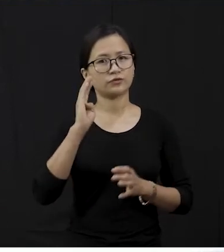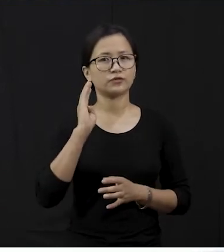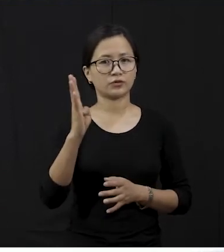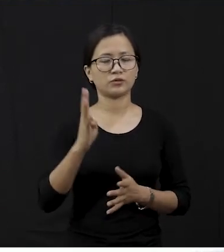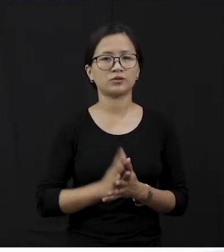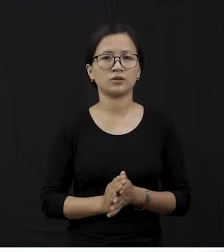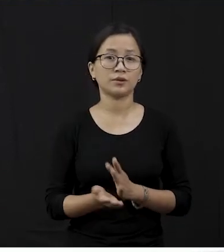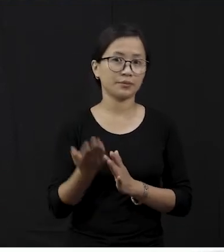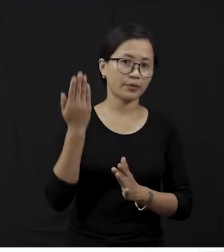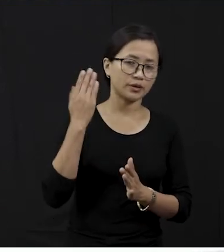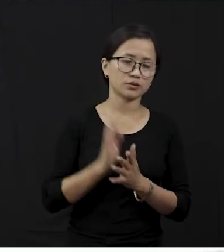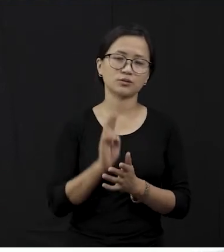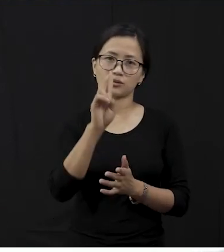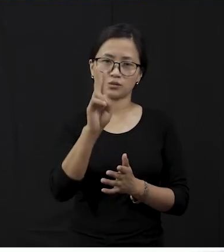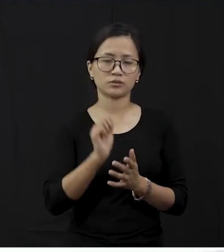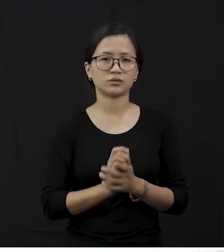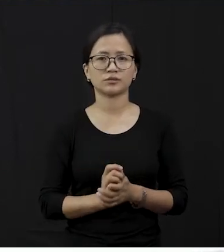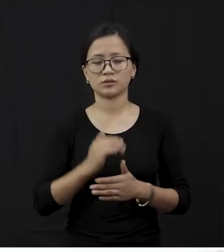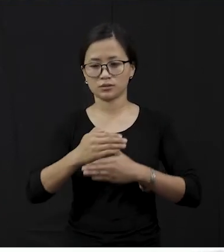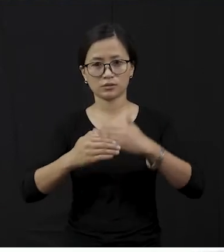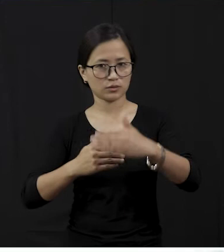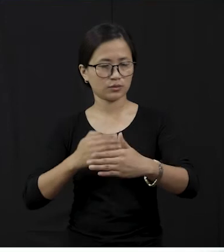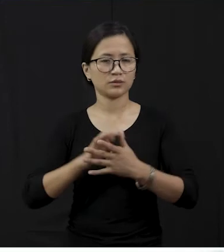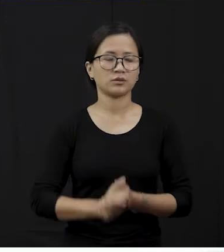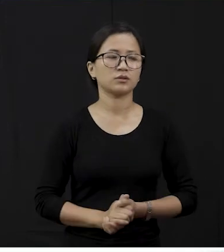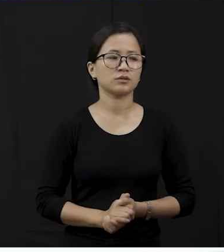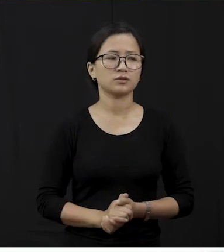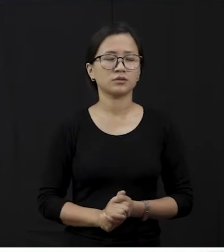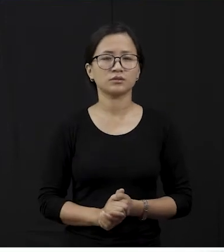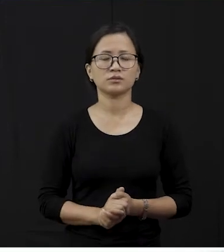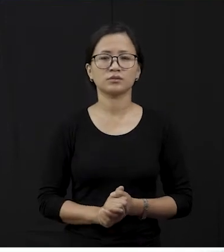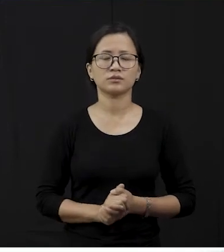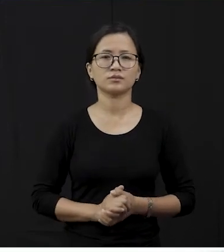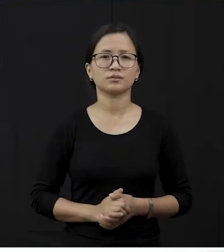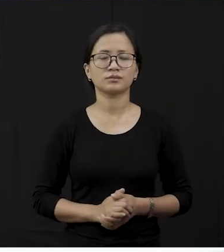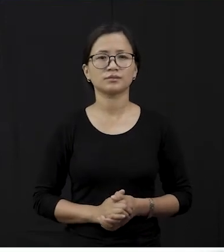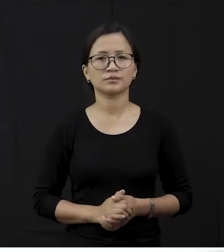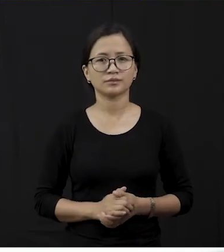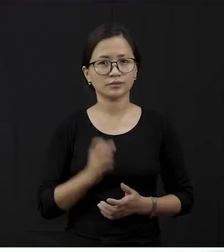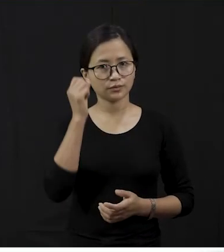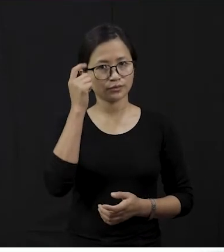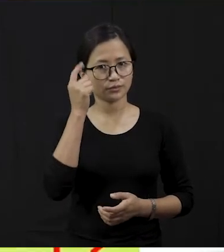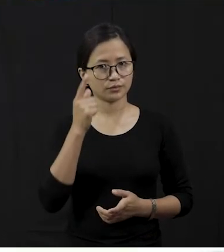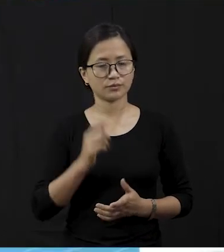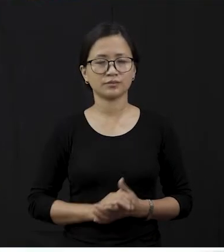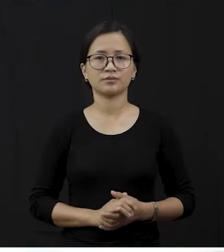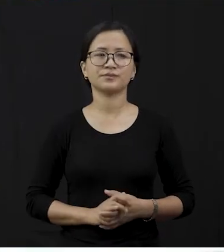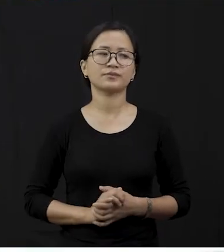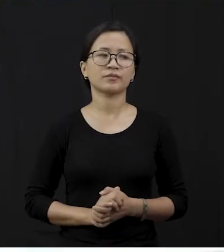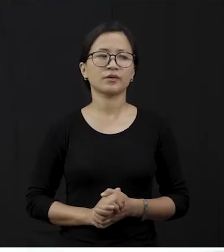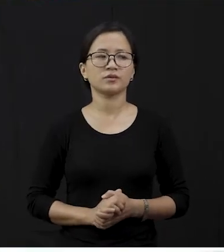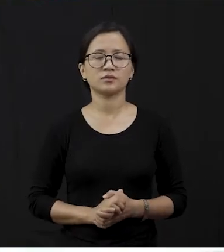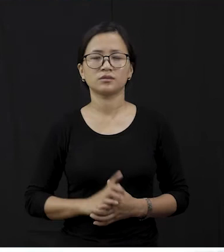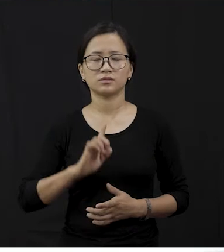go back 2 steps, you reach 2. So, 4 minus 2 is equal to 2. Got it? Yes.